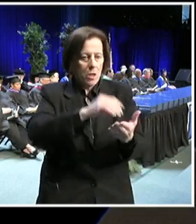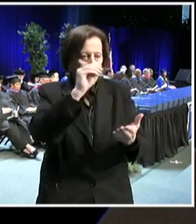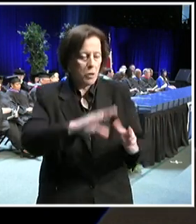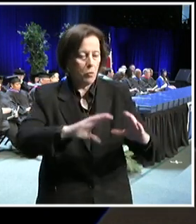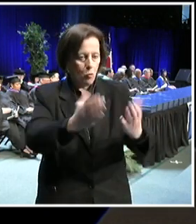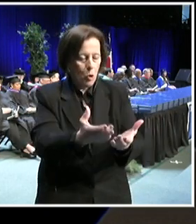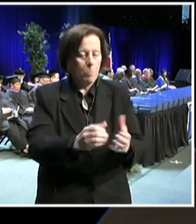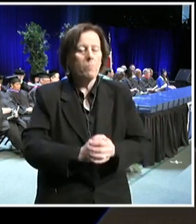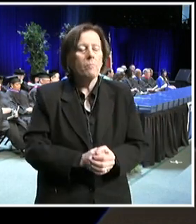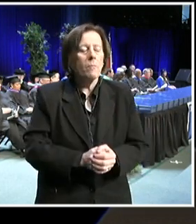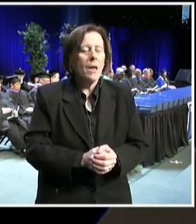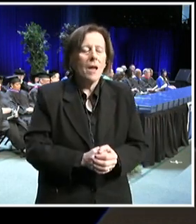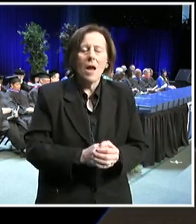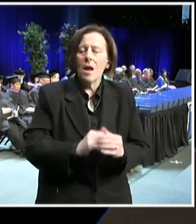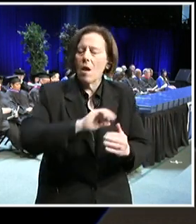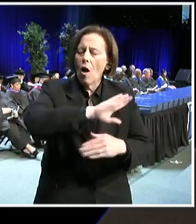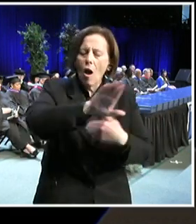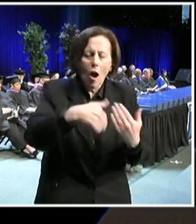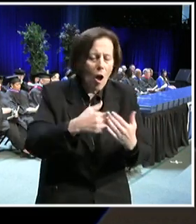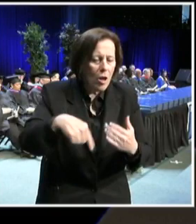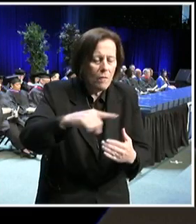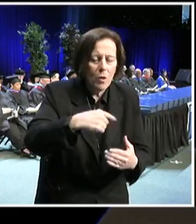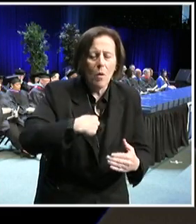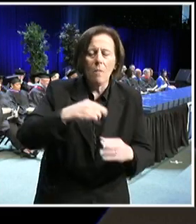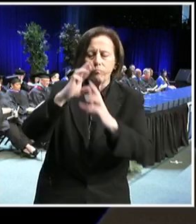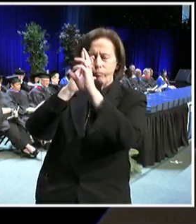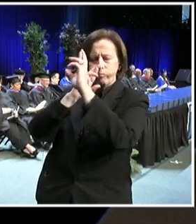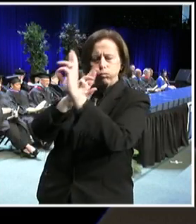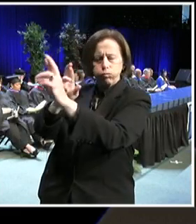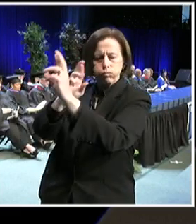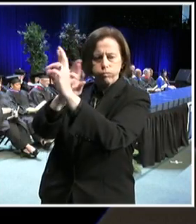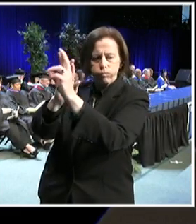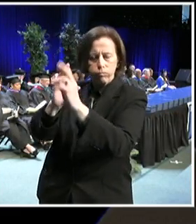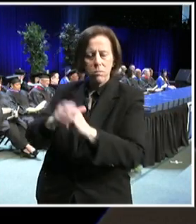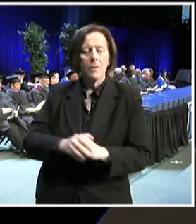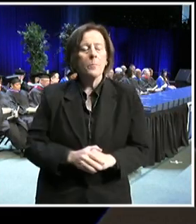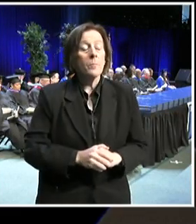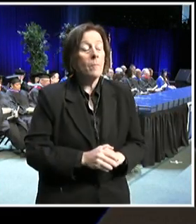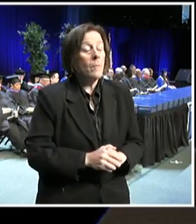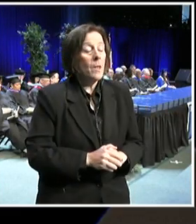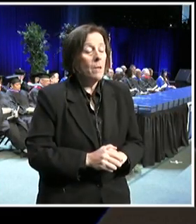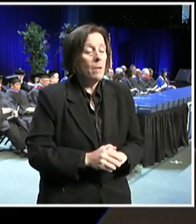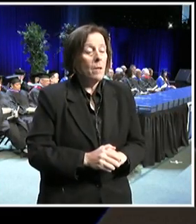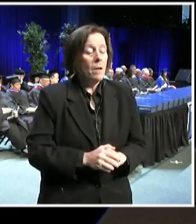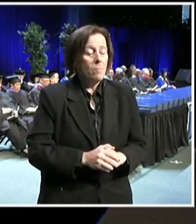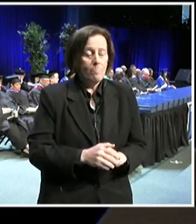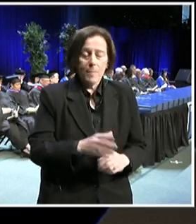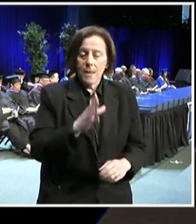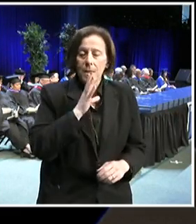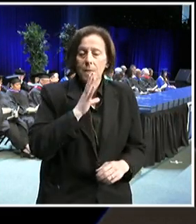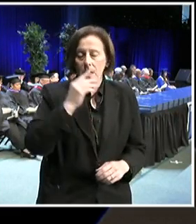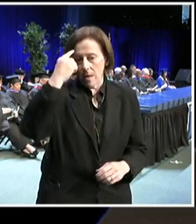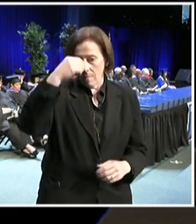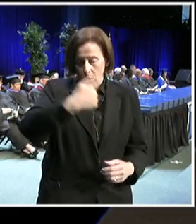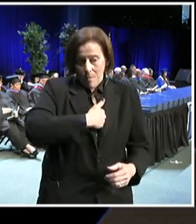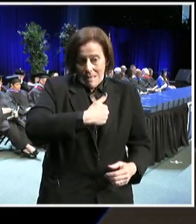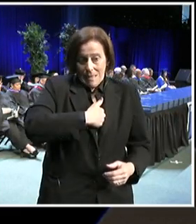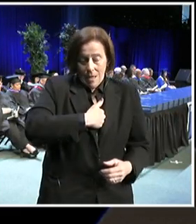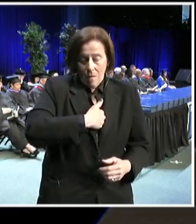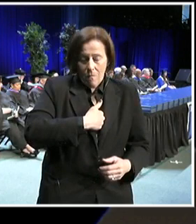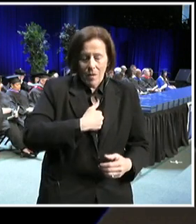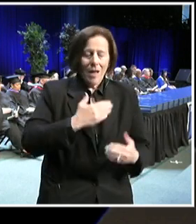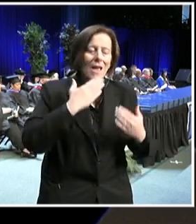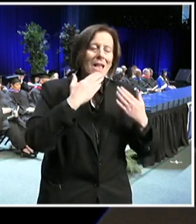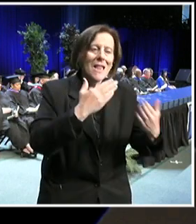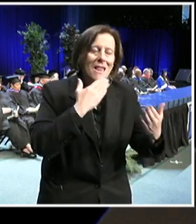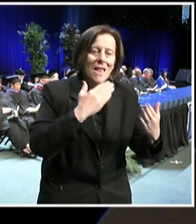give tremendous respect. And since I can only speak for myself, I'd like to thank those who've helped